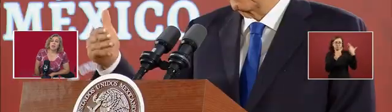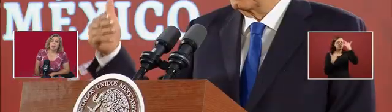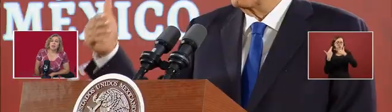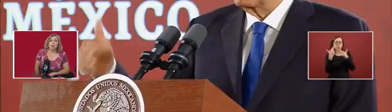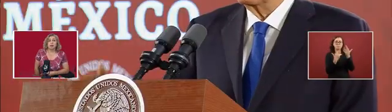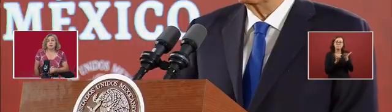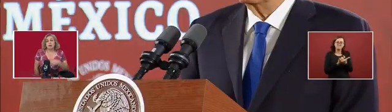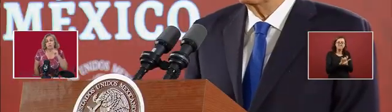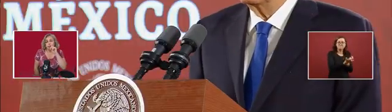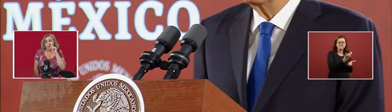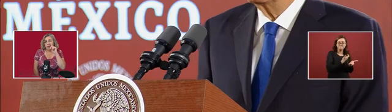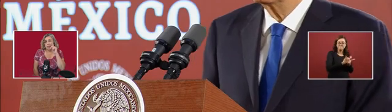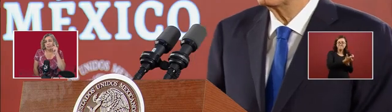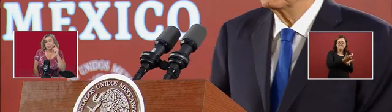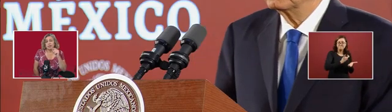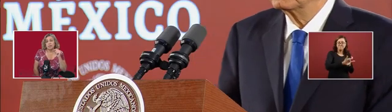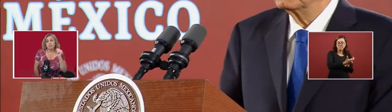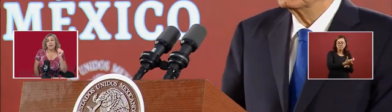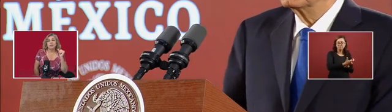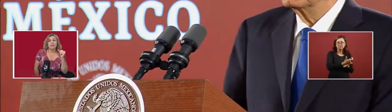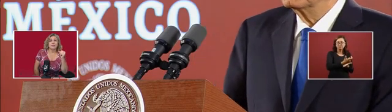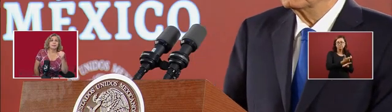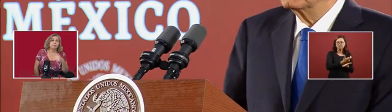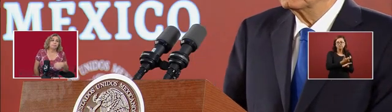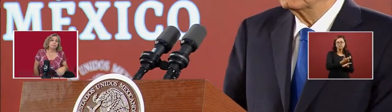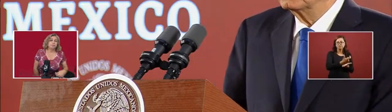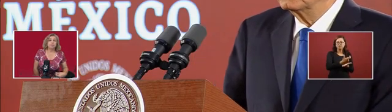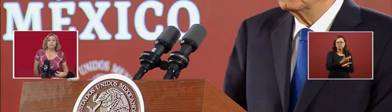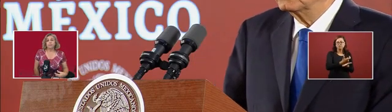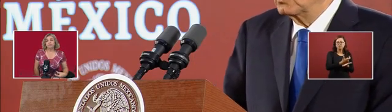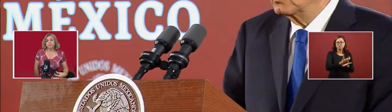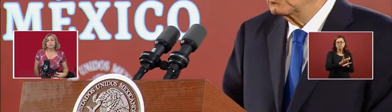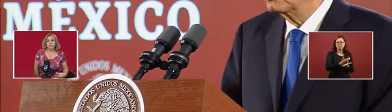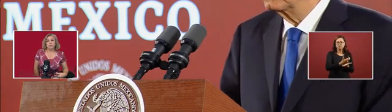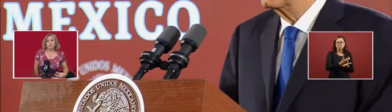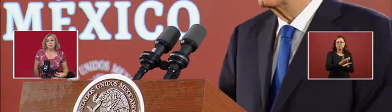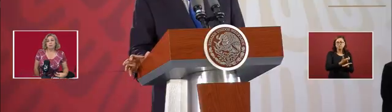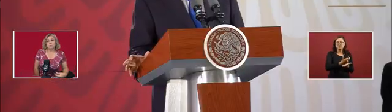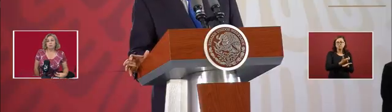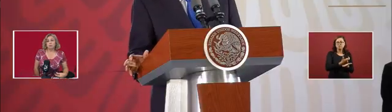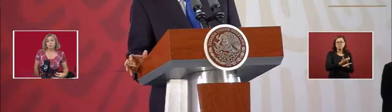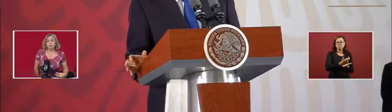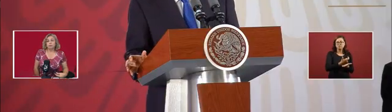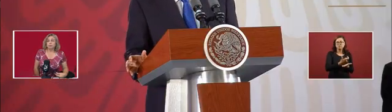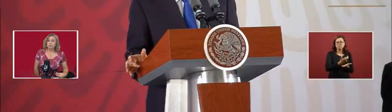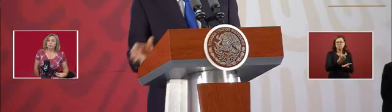their money taken or, De todas maneras, but still I will look into that.